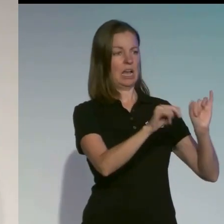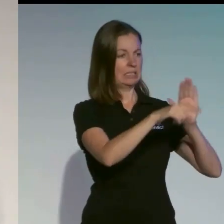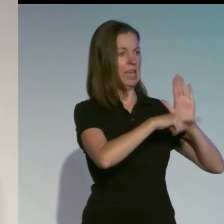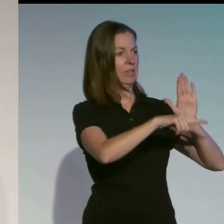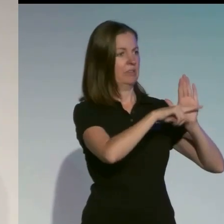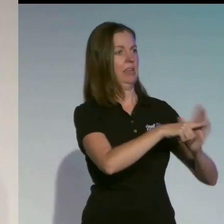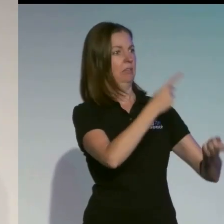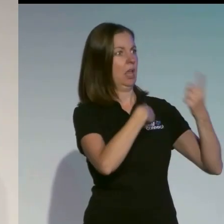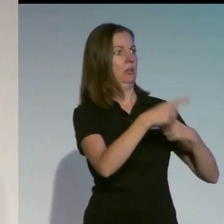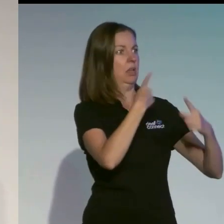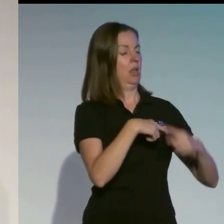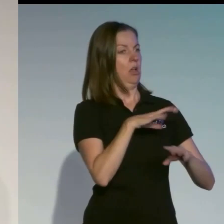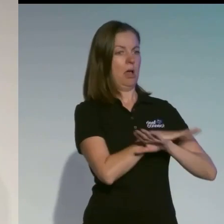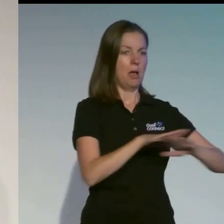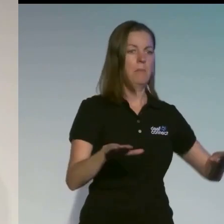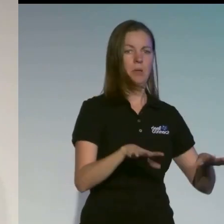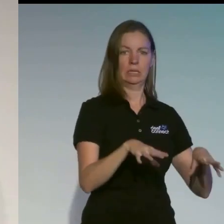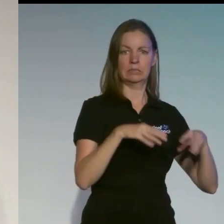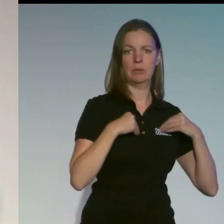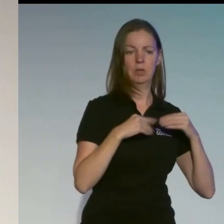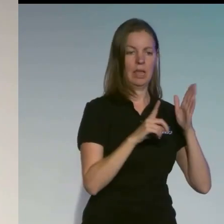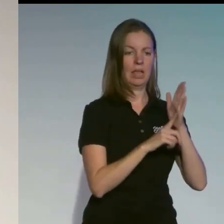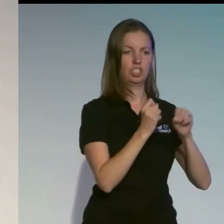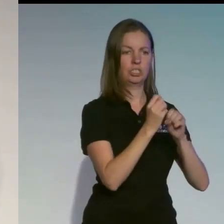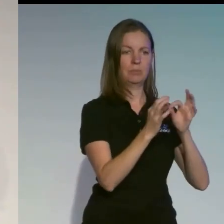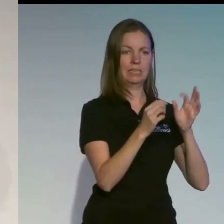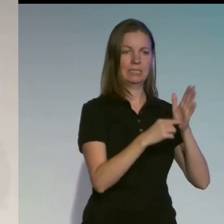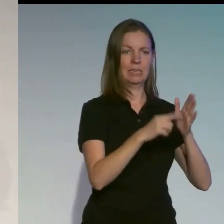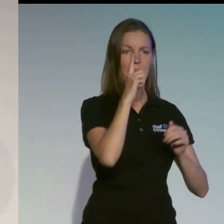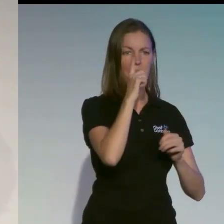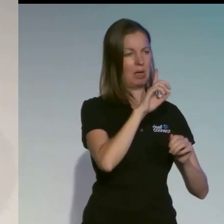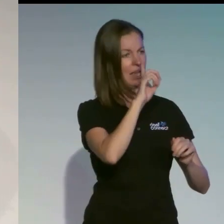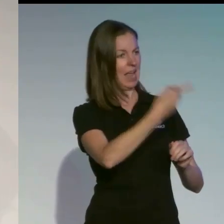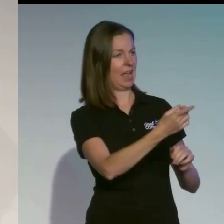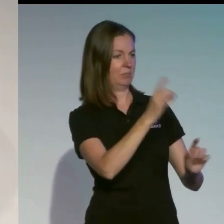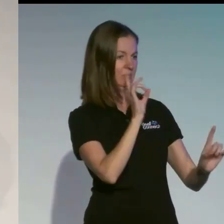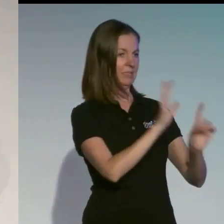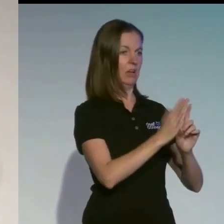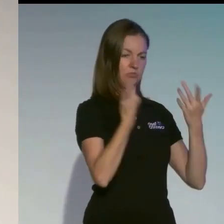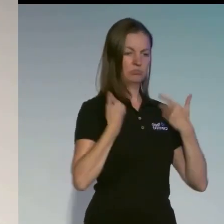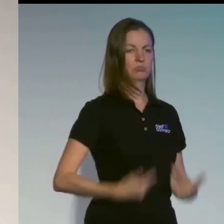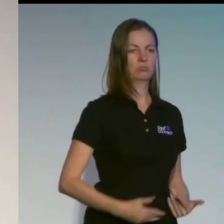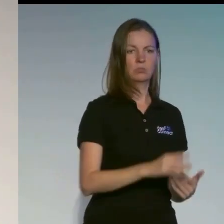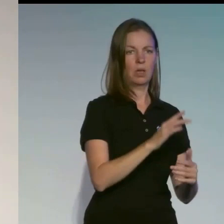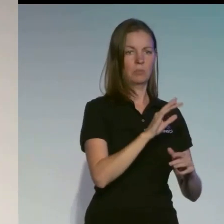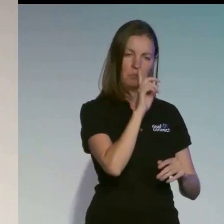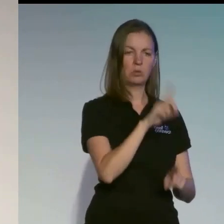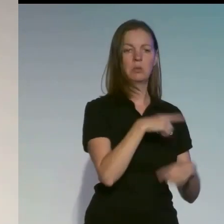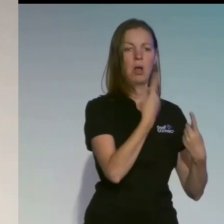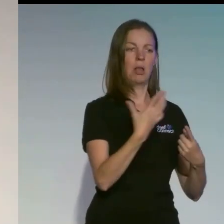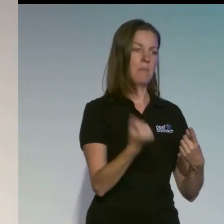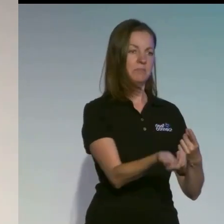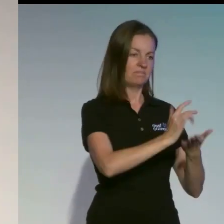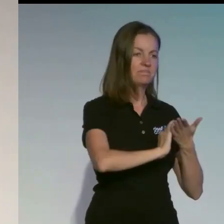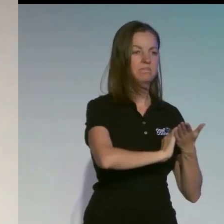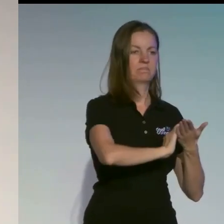is not acceptable for LGBT people to be who they intrinsically are. And we're going to hear some